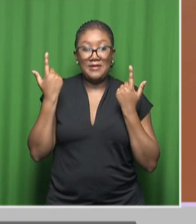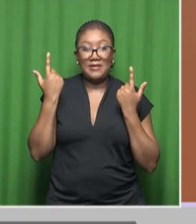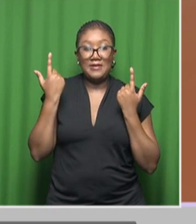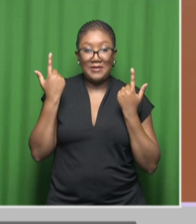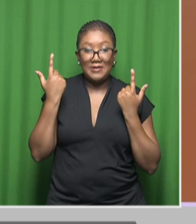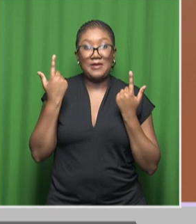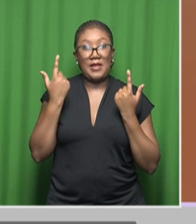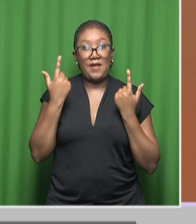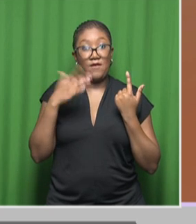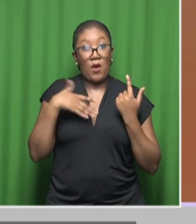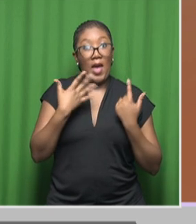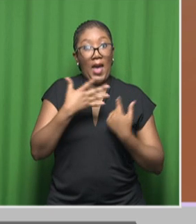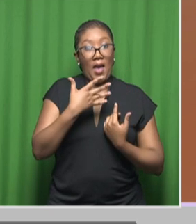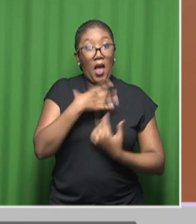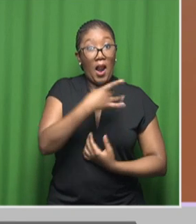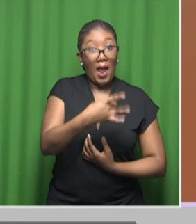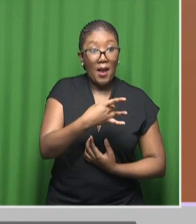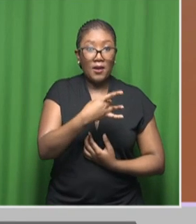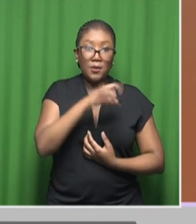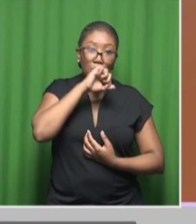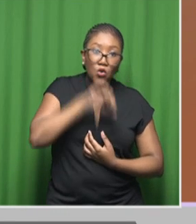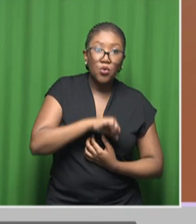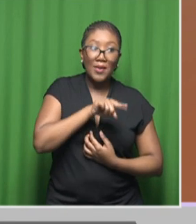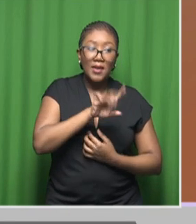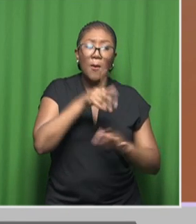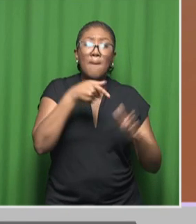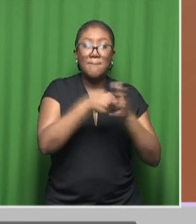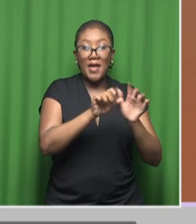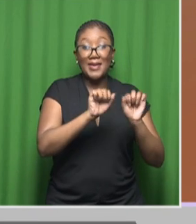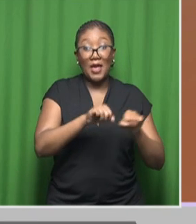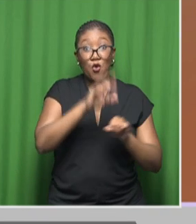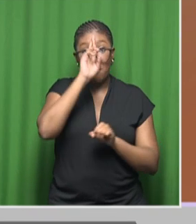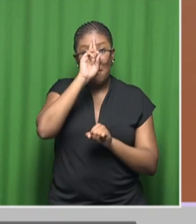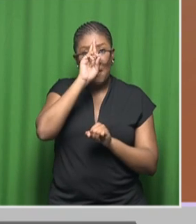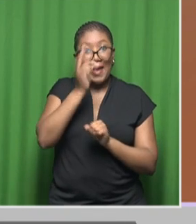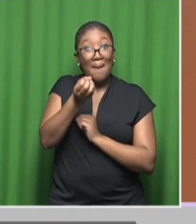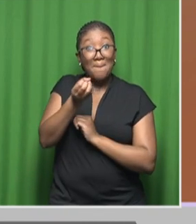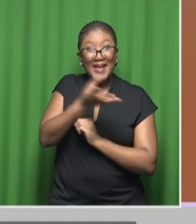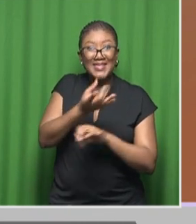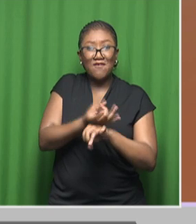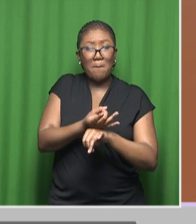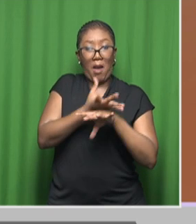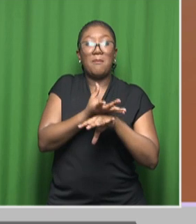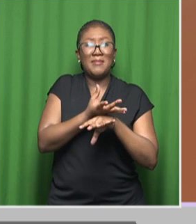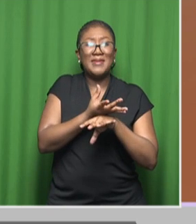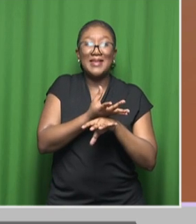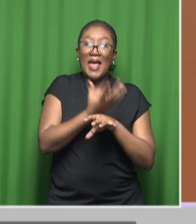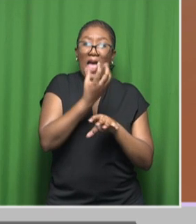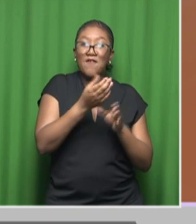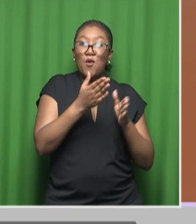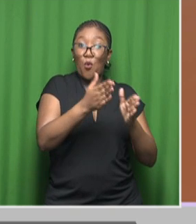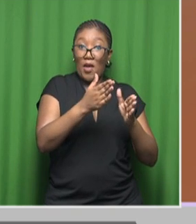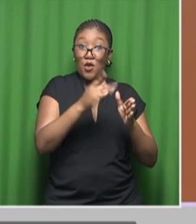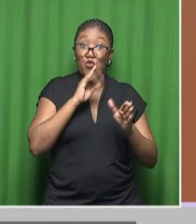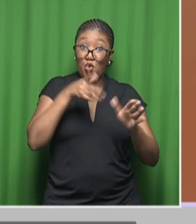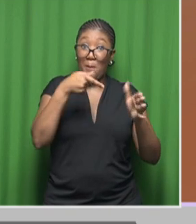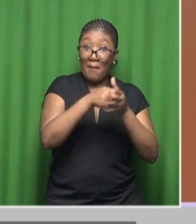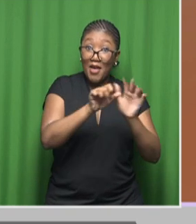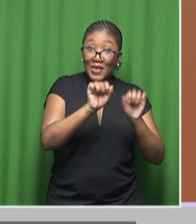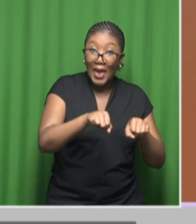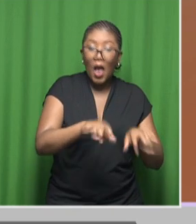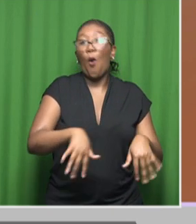be a part of the community of that product. You know, luxury works in one way. It's either you kill it or you